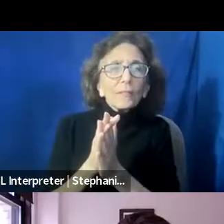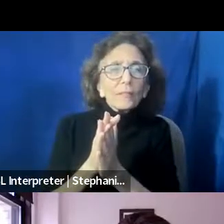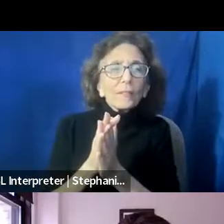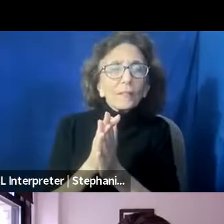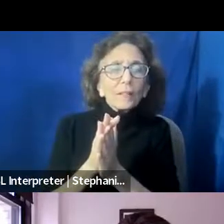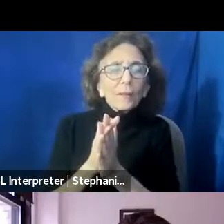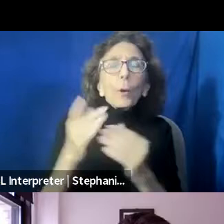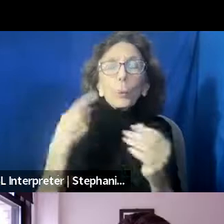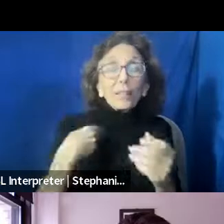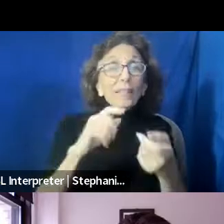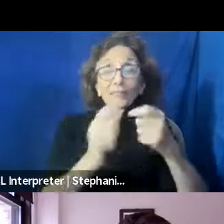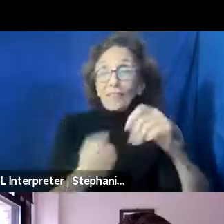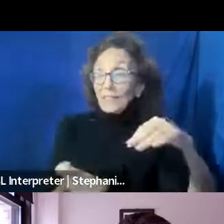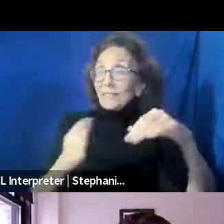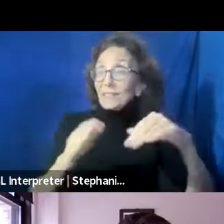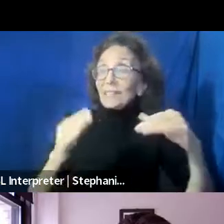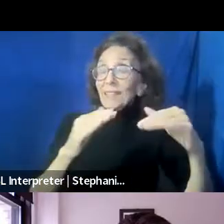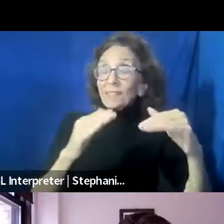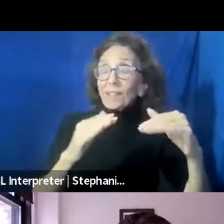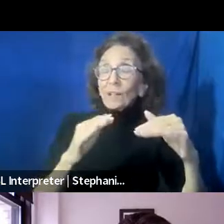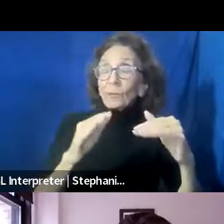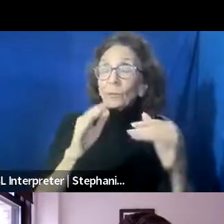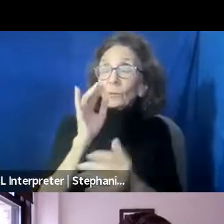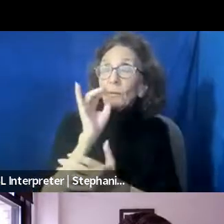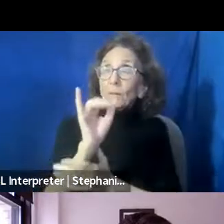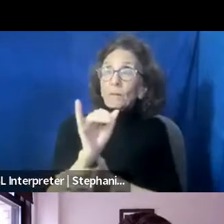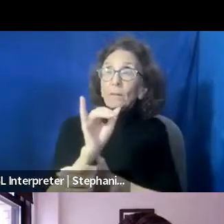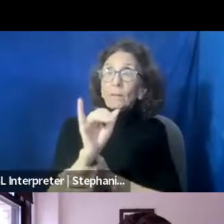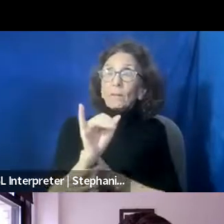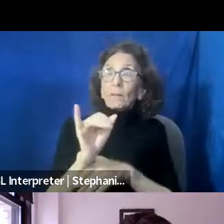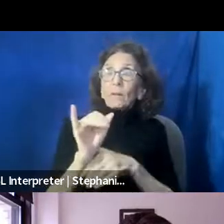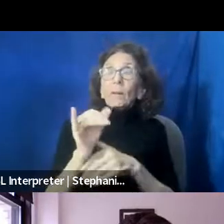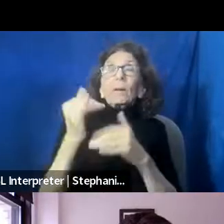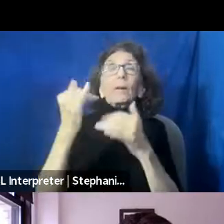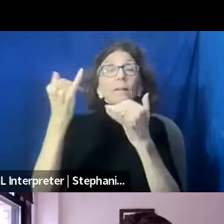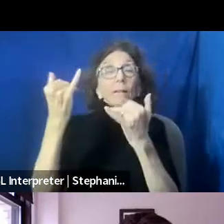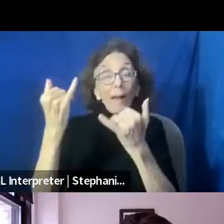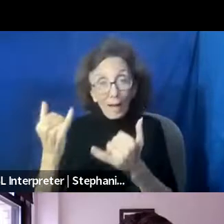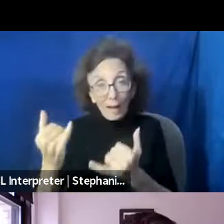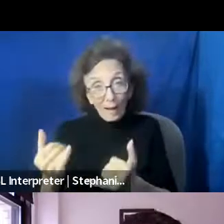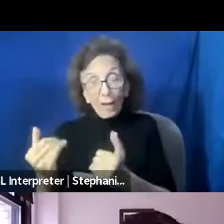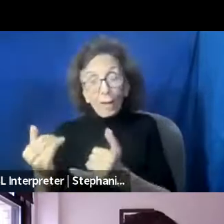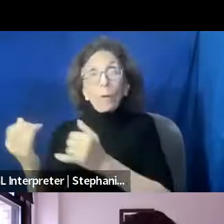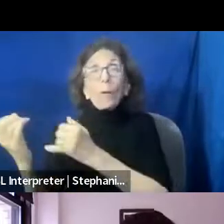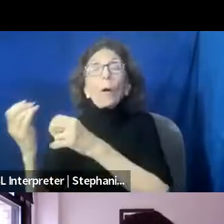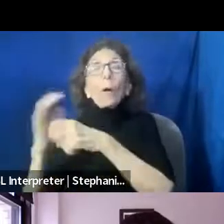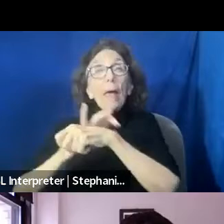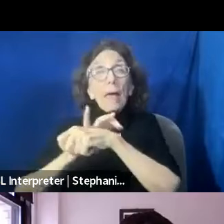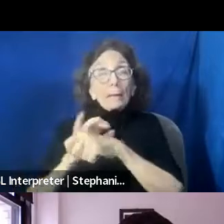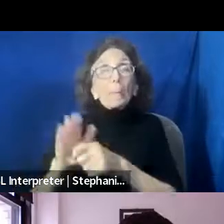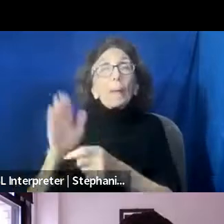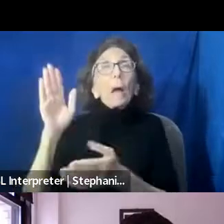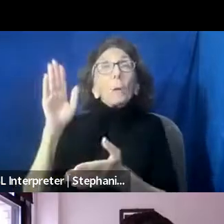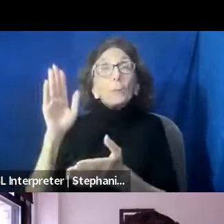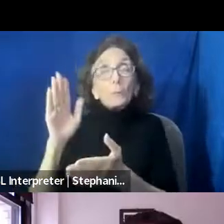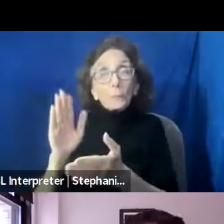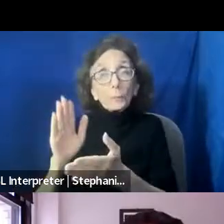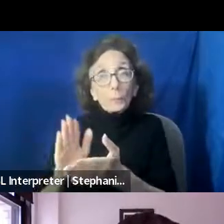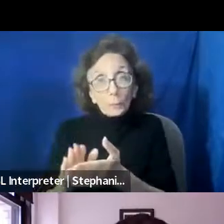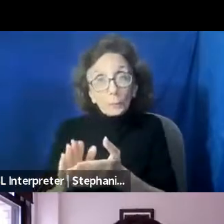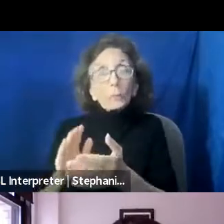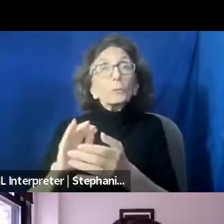we realized, at least in the short term, as we're coming back from the pandemic, might